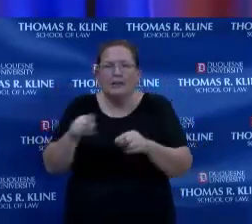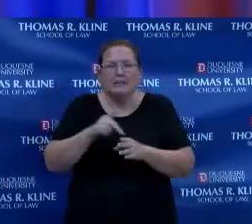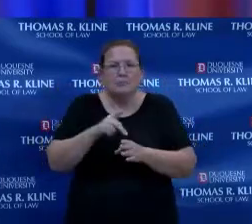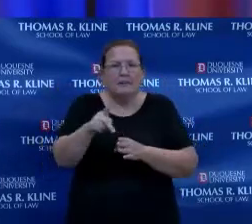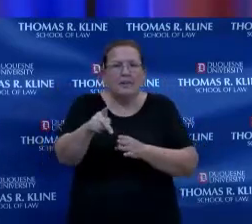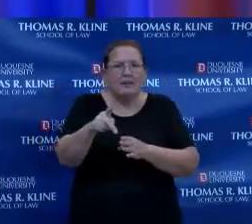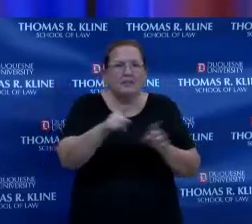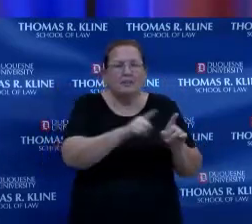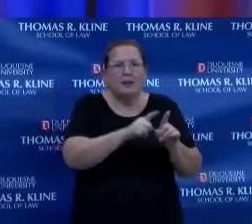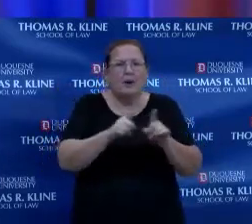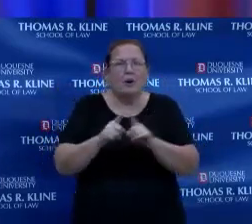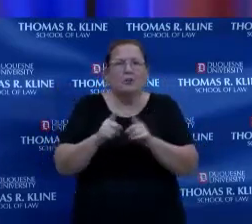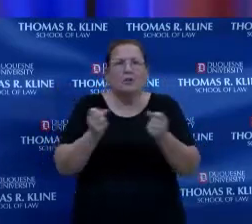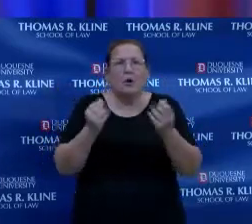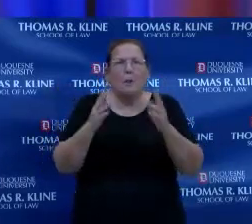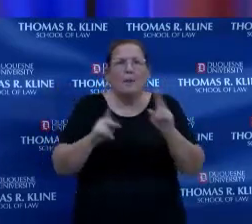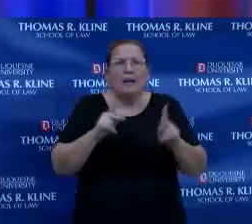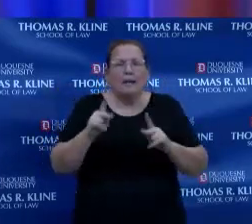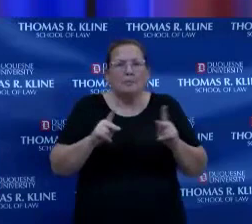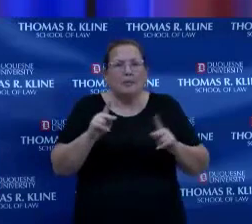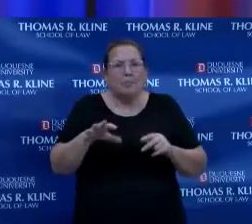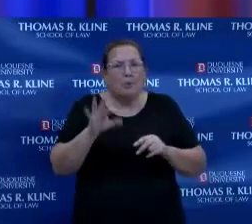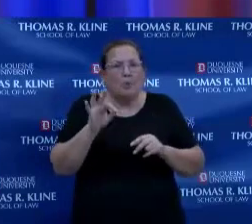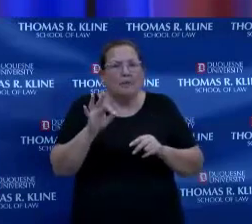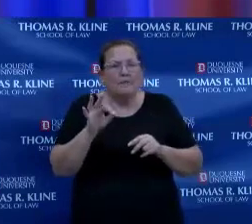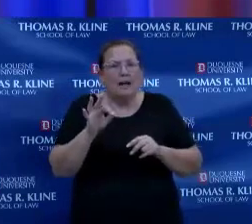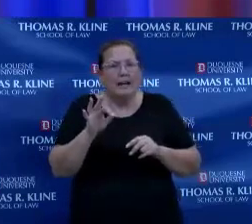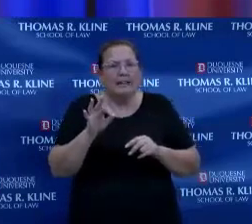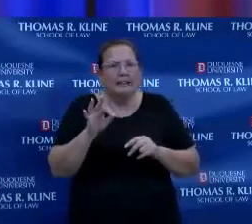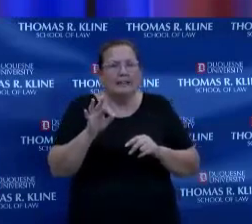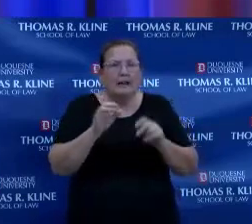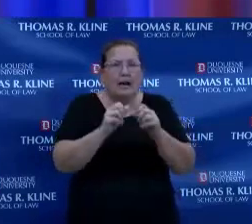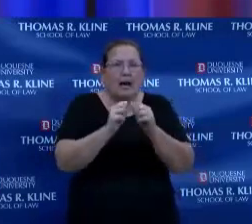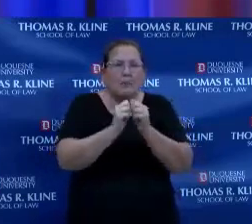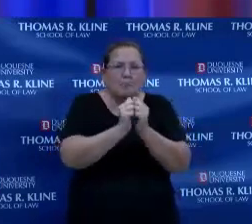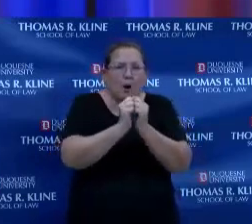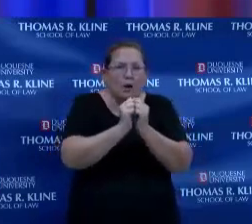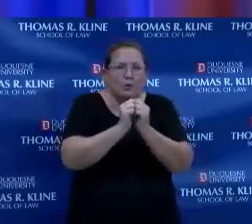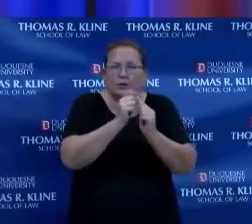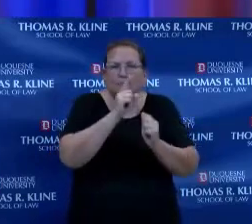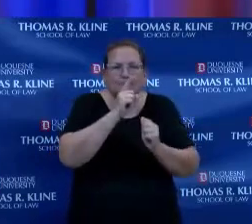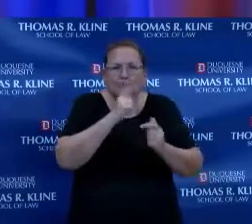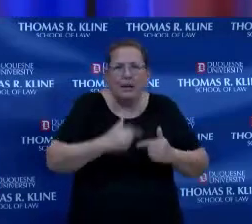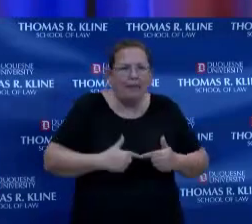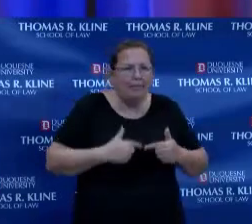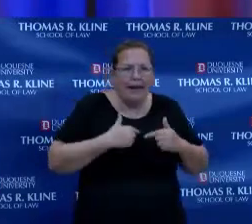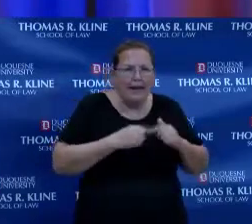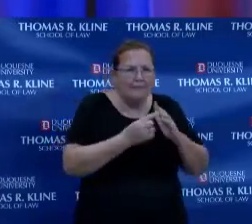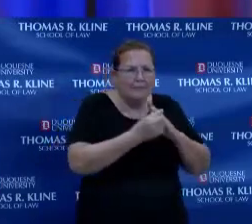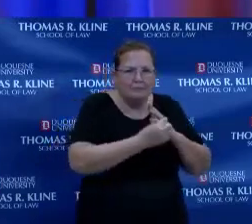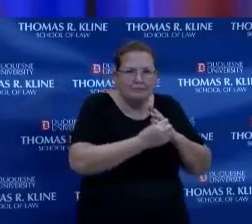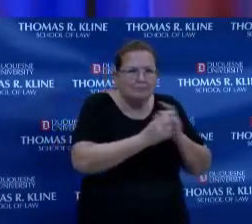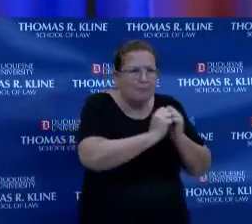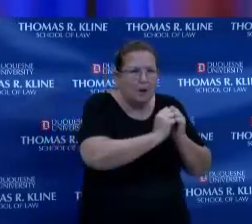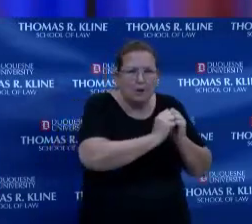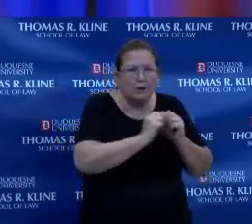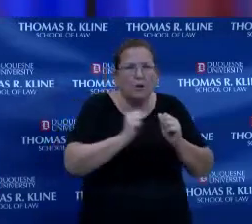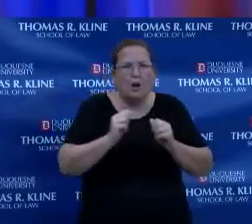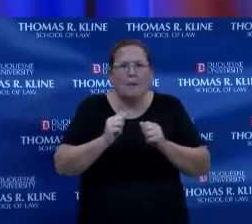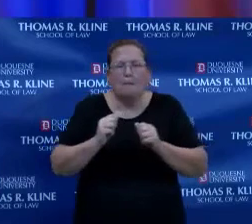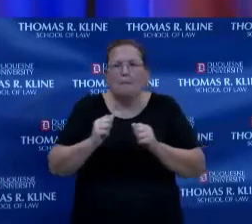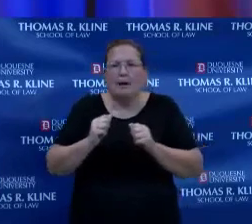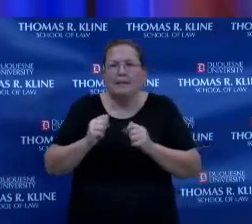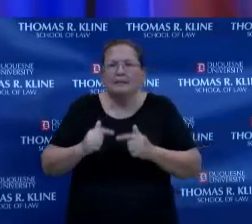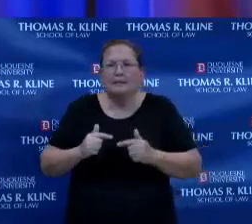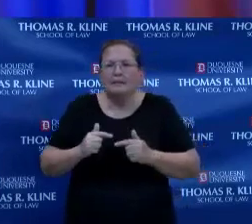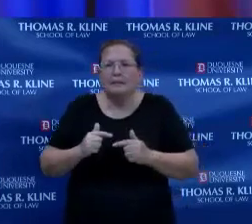Also, many of you will find a partner, not only a life partner, but a law partner. And my prescription